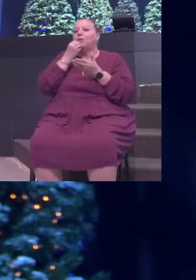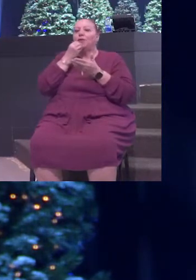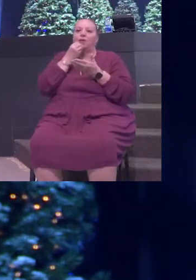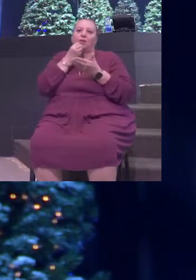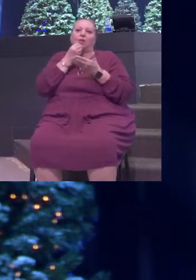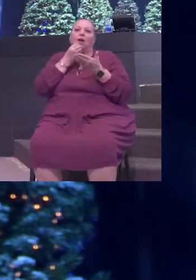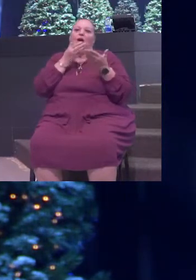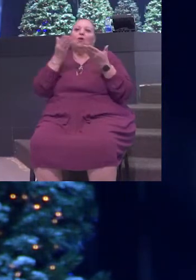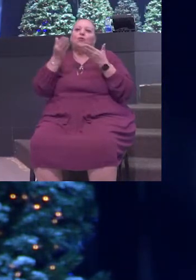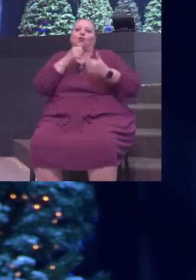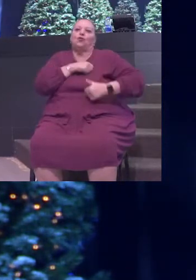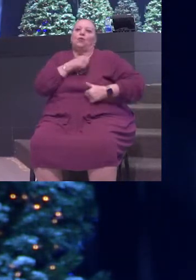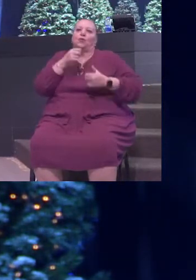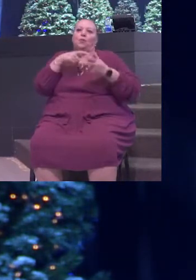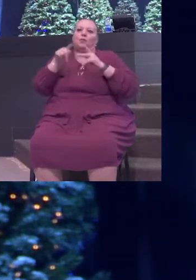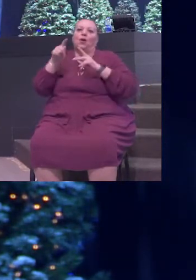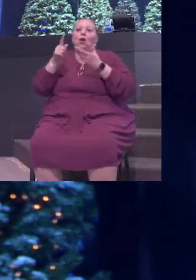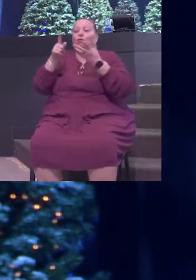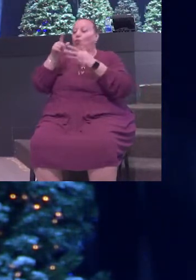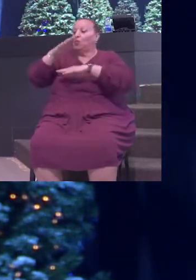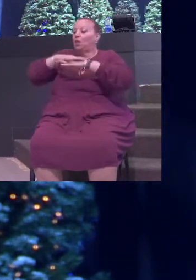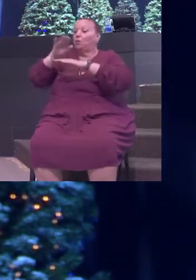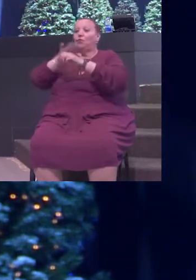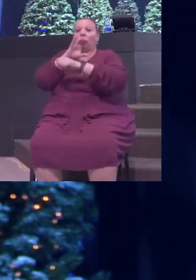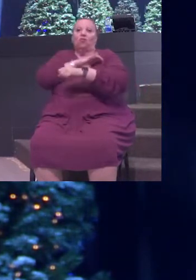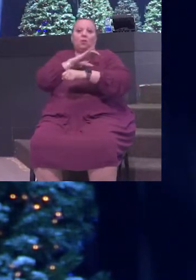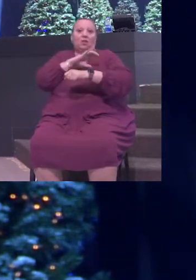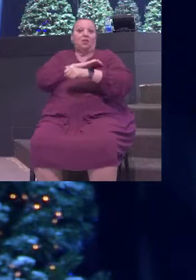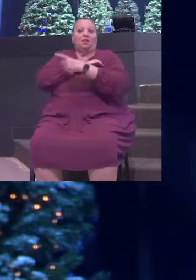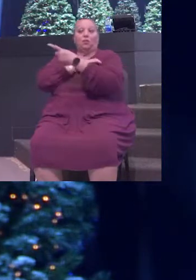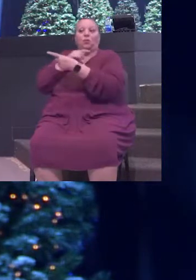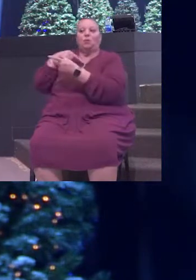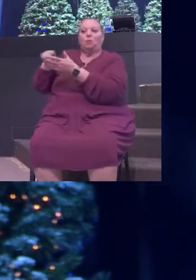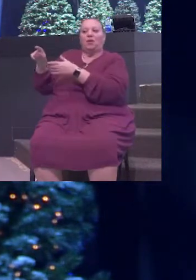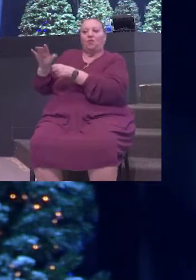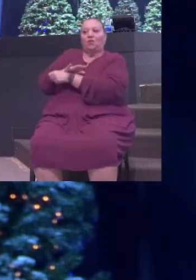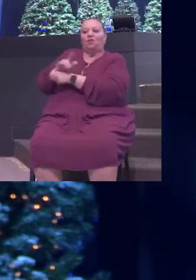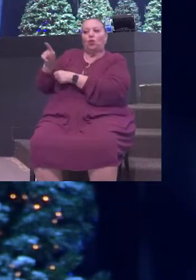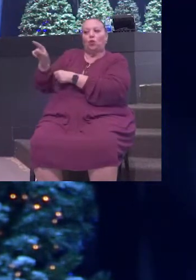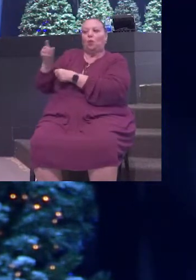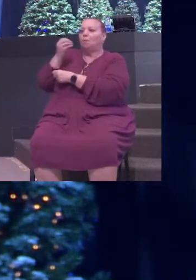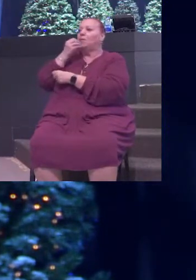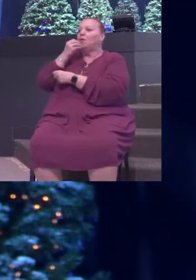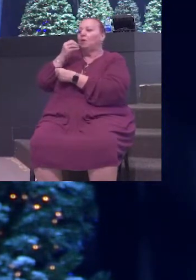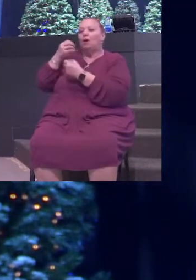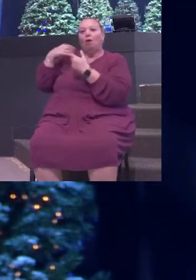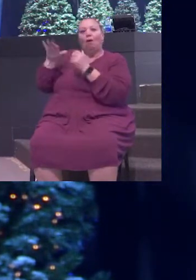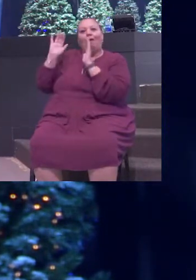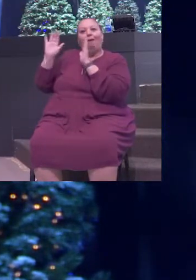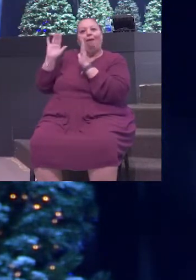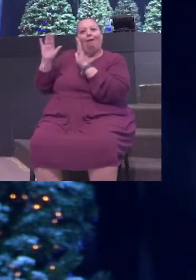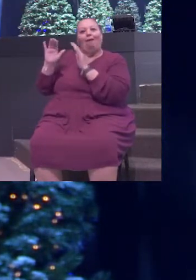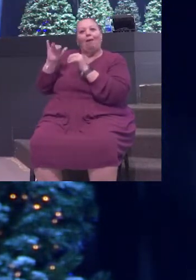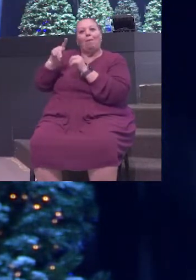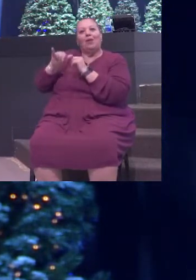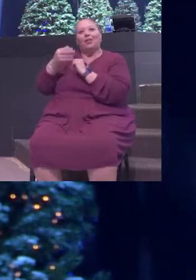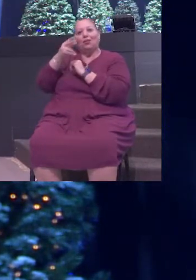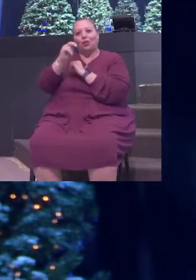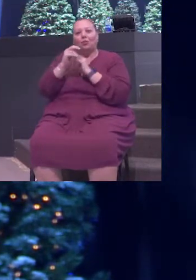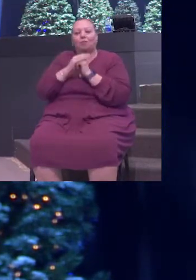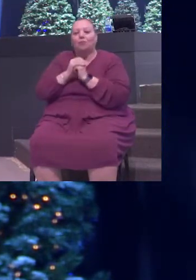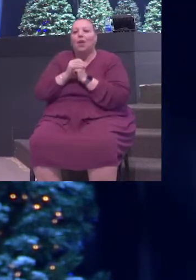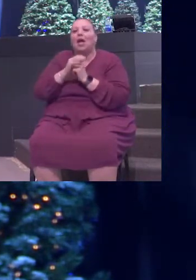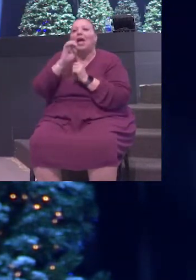day, we paid for a table full of police officers anonymously. Way to go, Peggy and John. Ed Martin is a